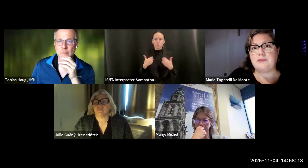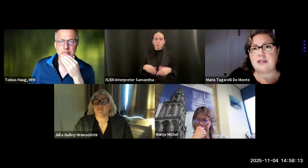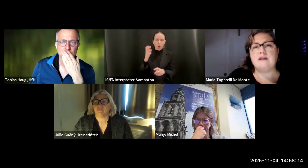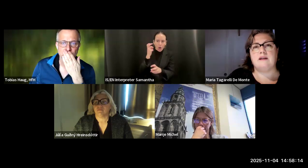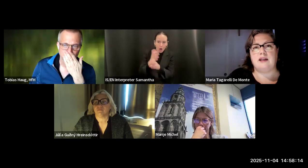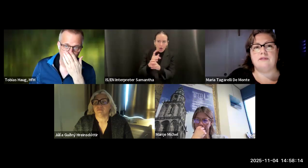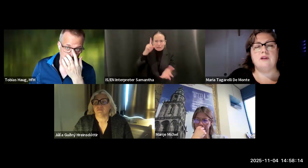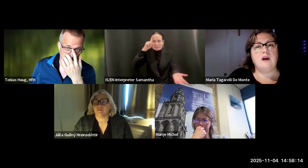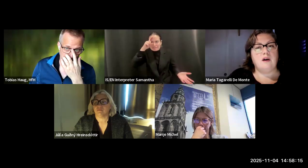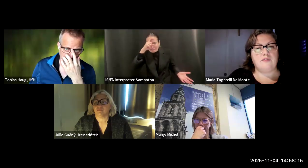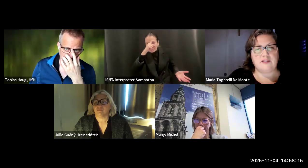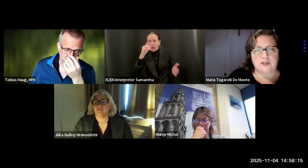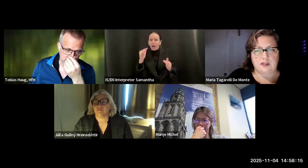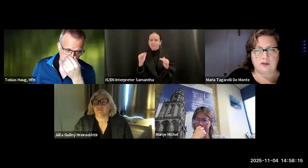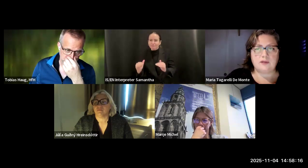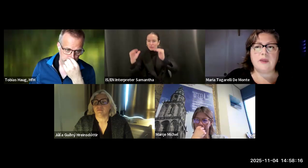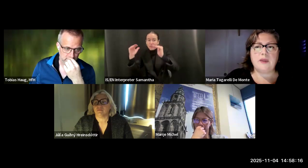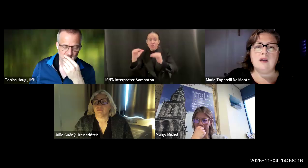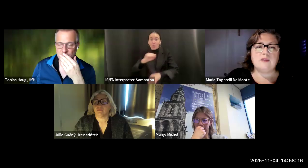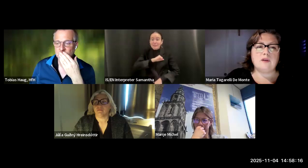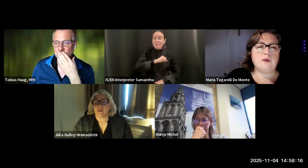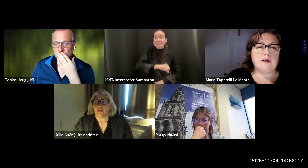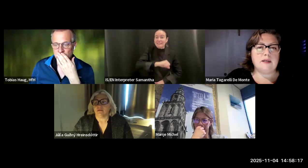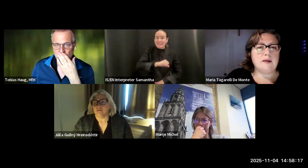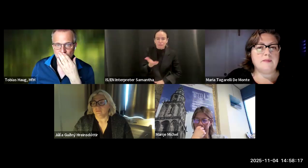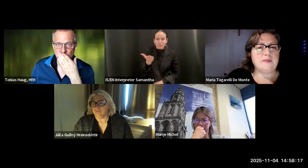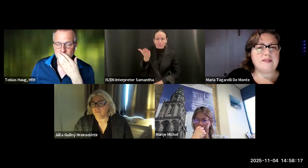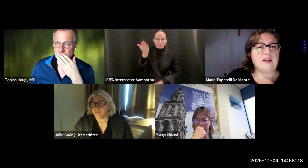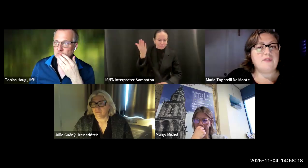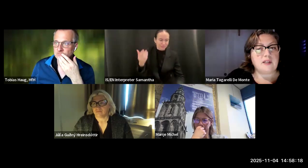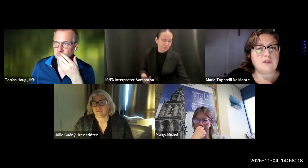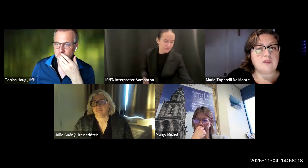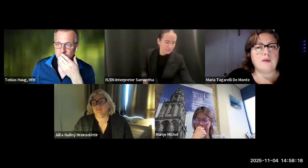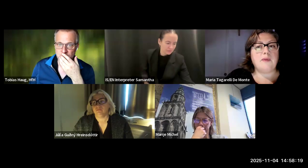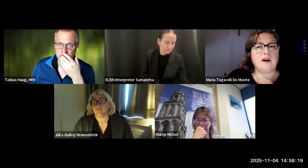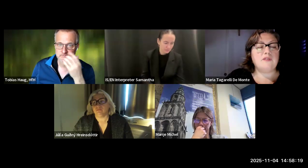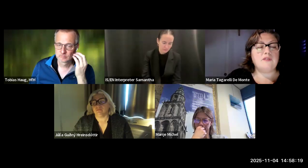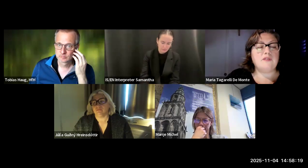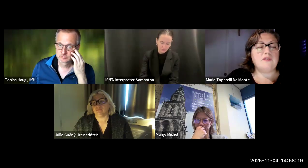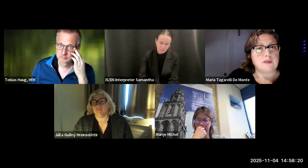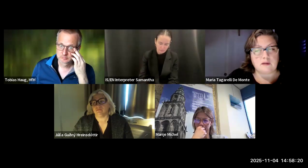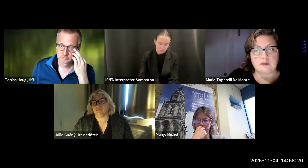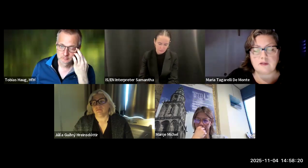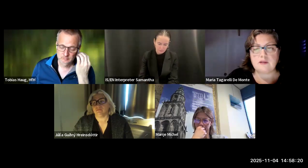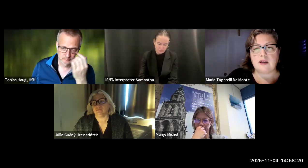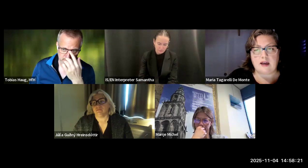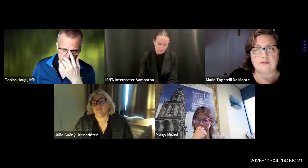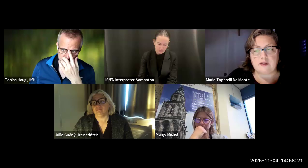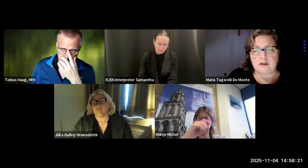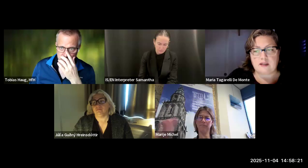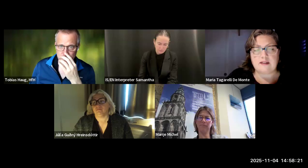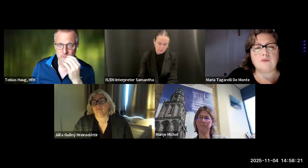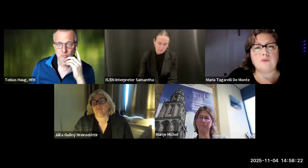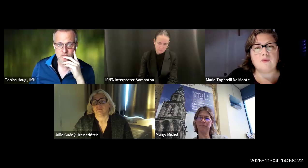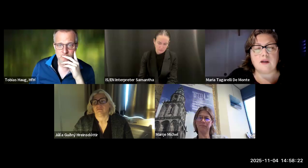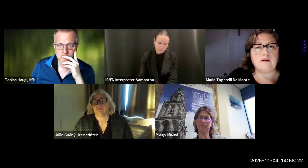the speed level of these videos. So sign videos are part of the teaching materials. I